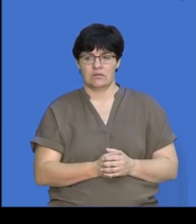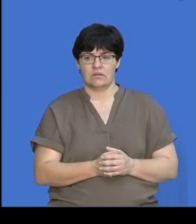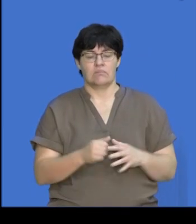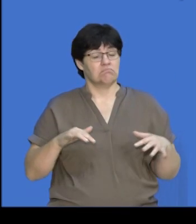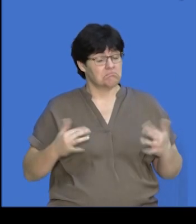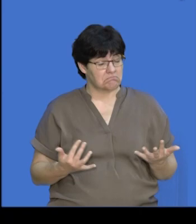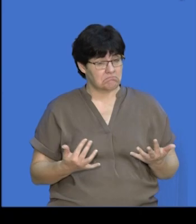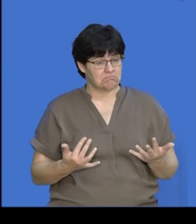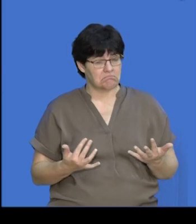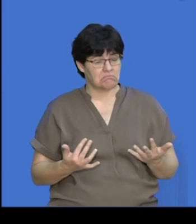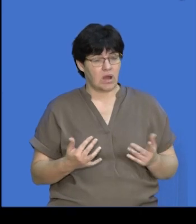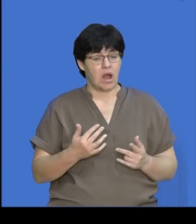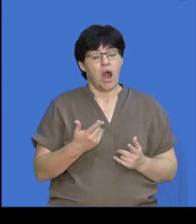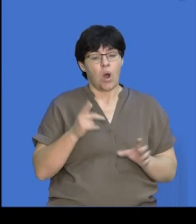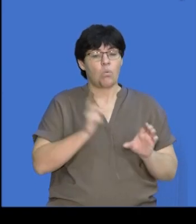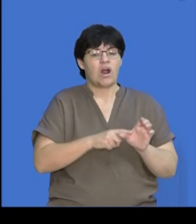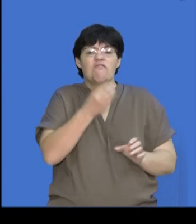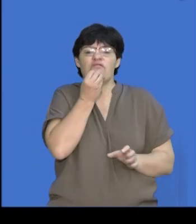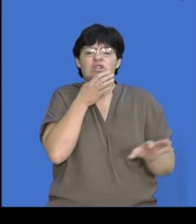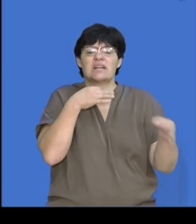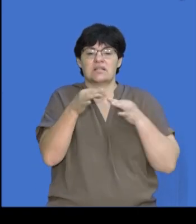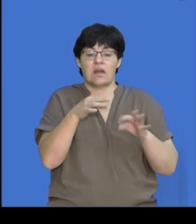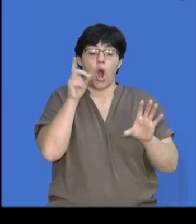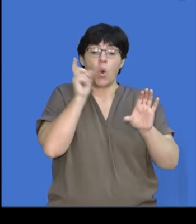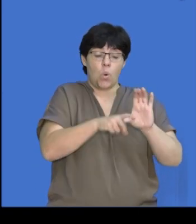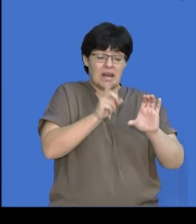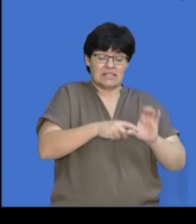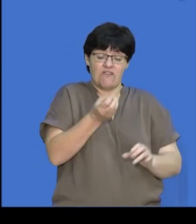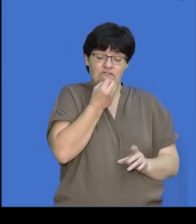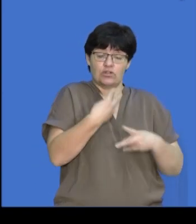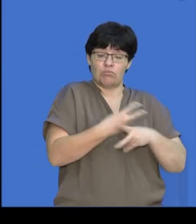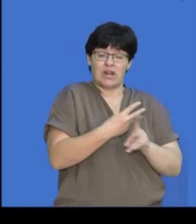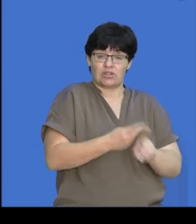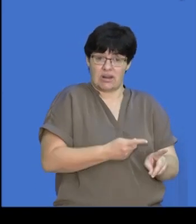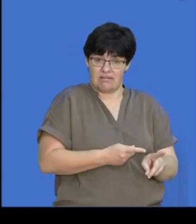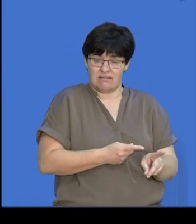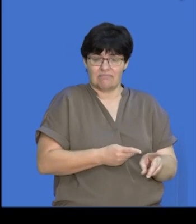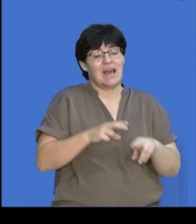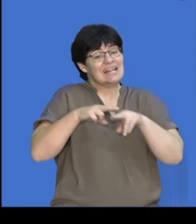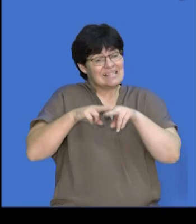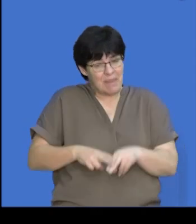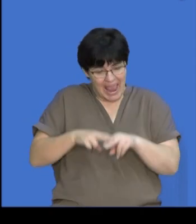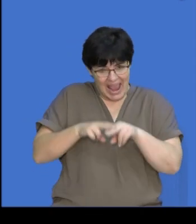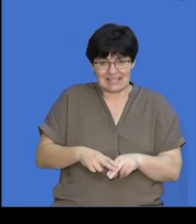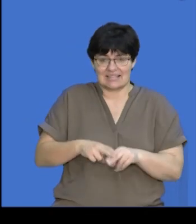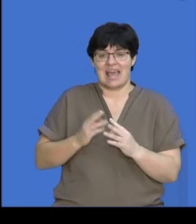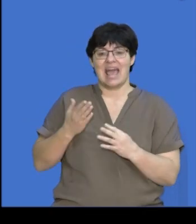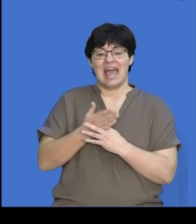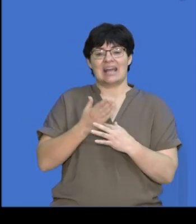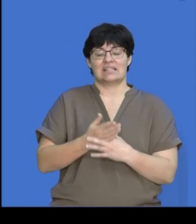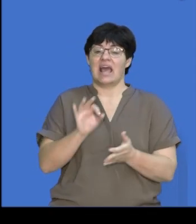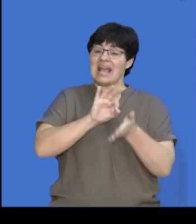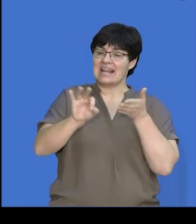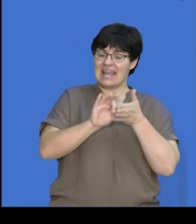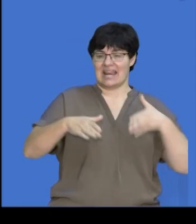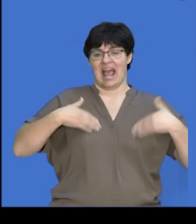I qualify food? The quality of food production is dependent on an access to clean